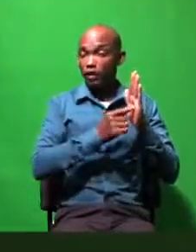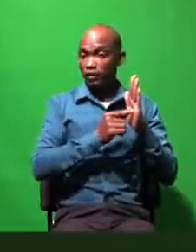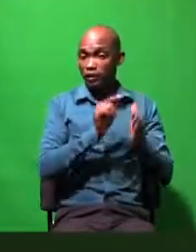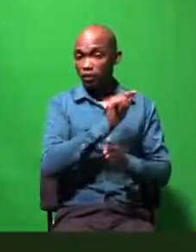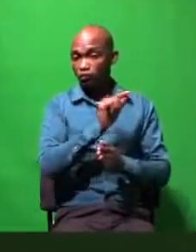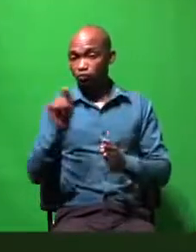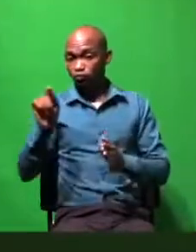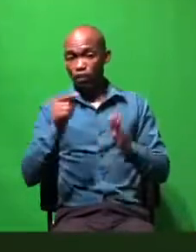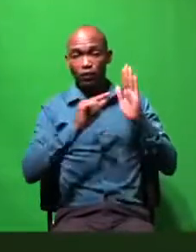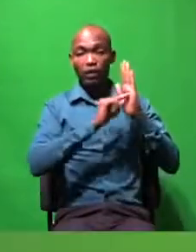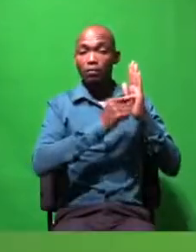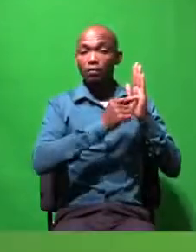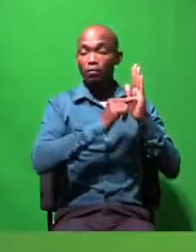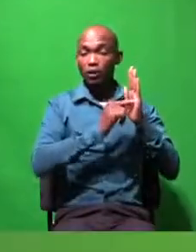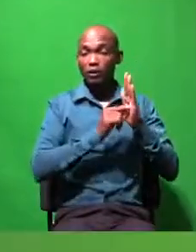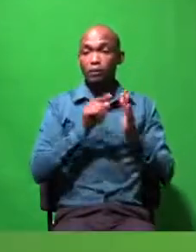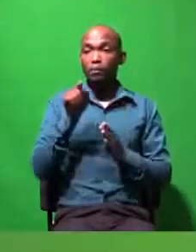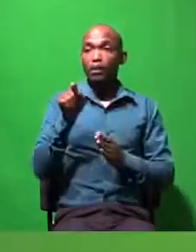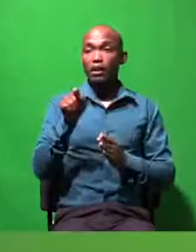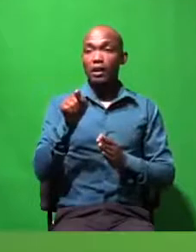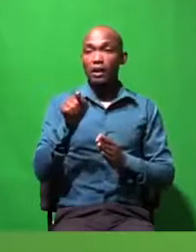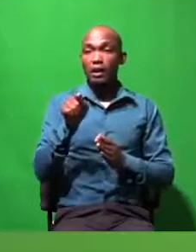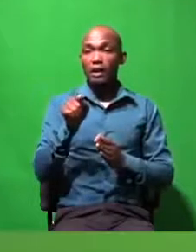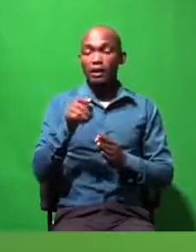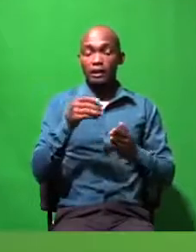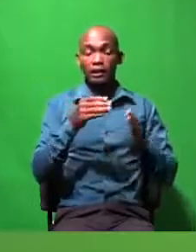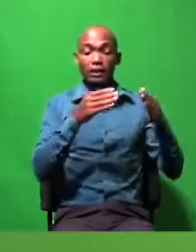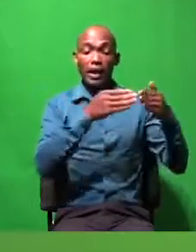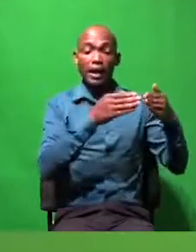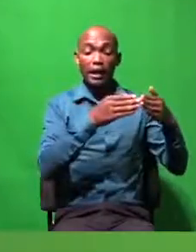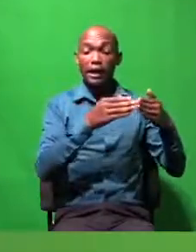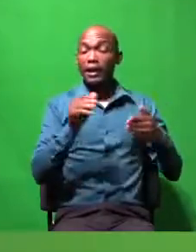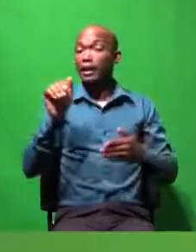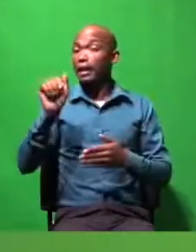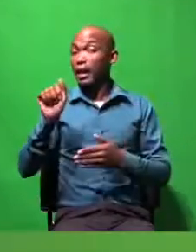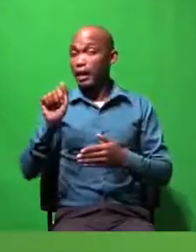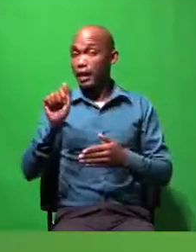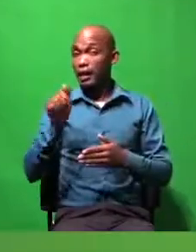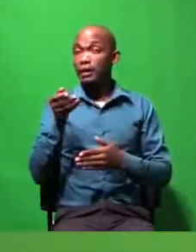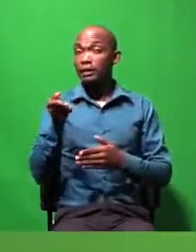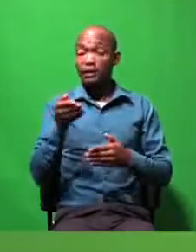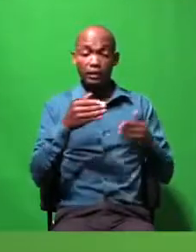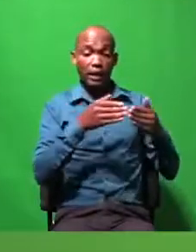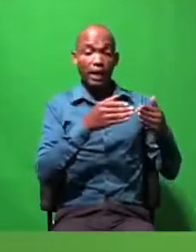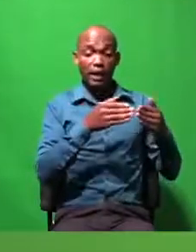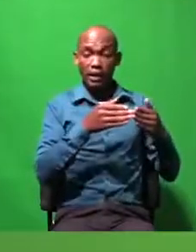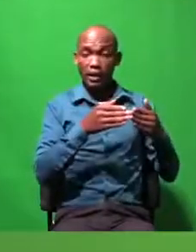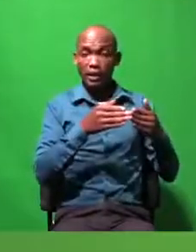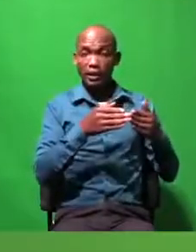and here is angle A, And this angle is